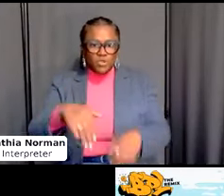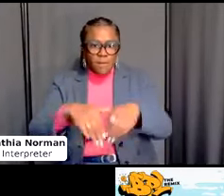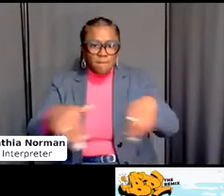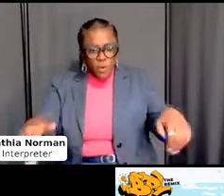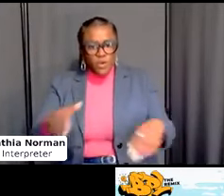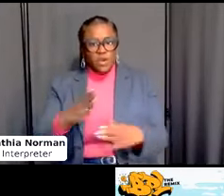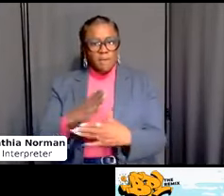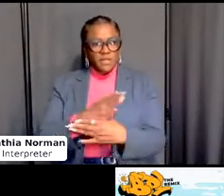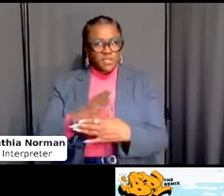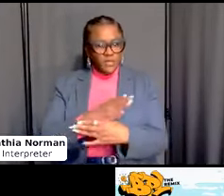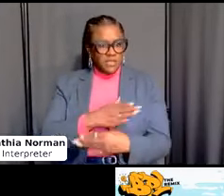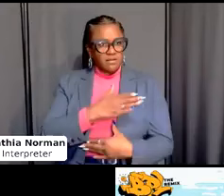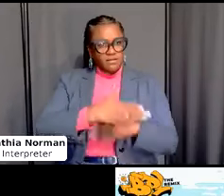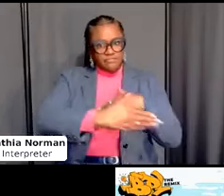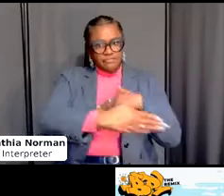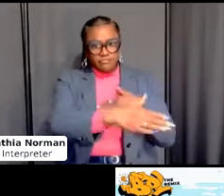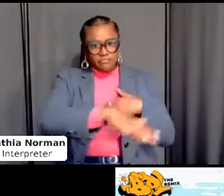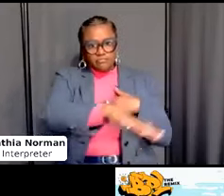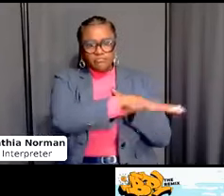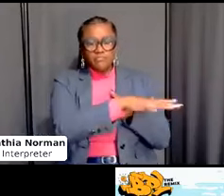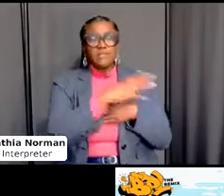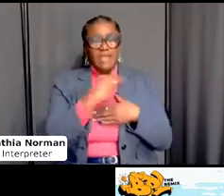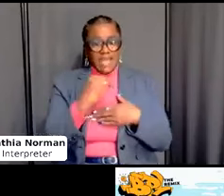the rest, and also have even